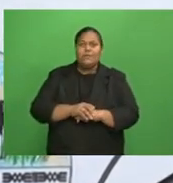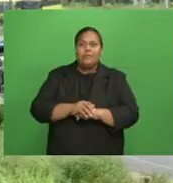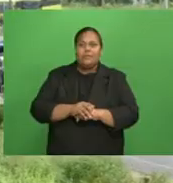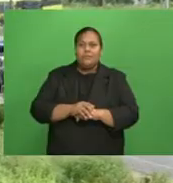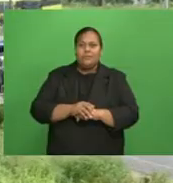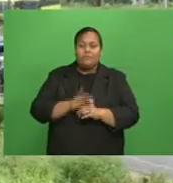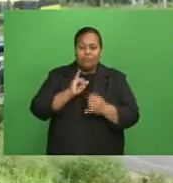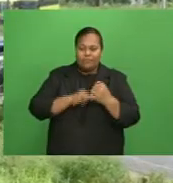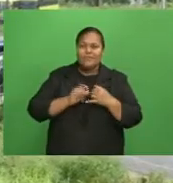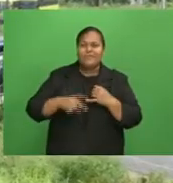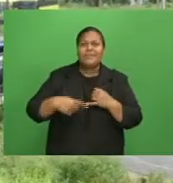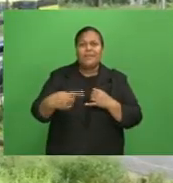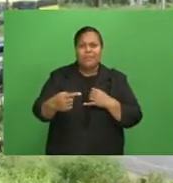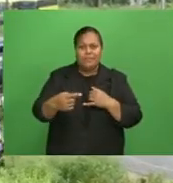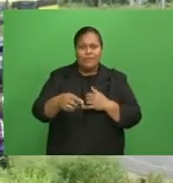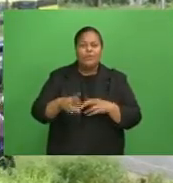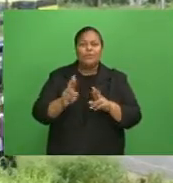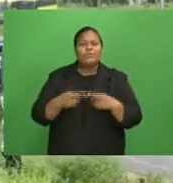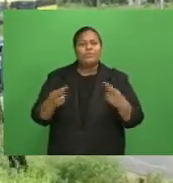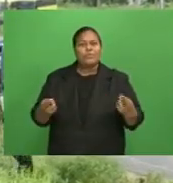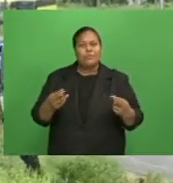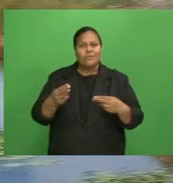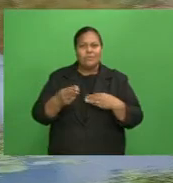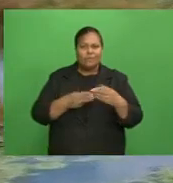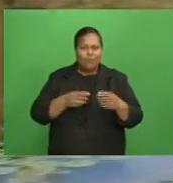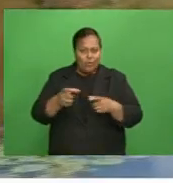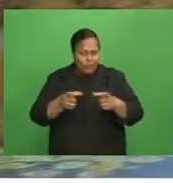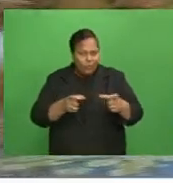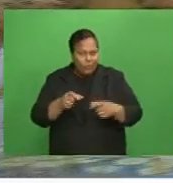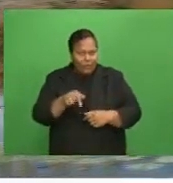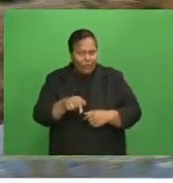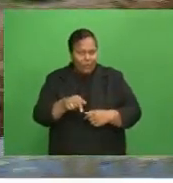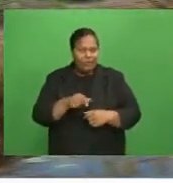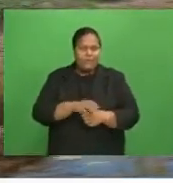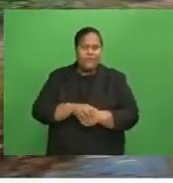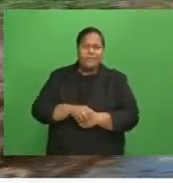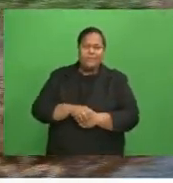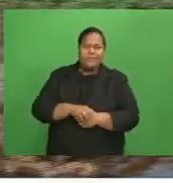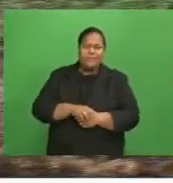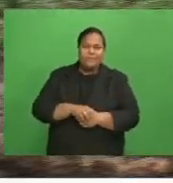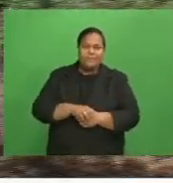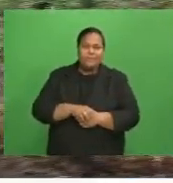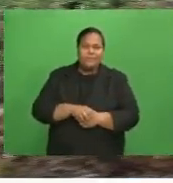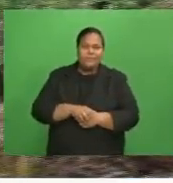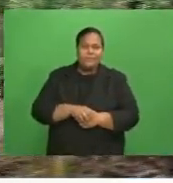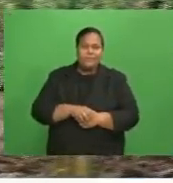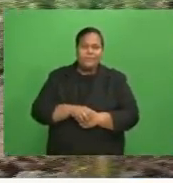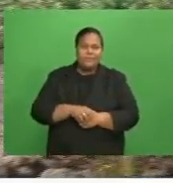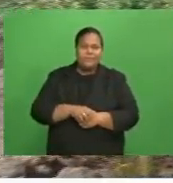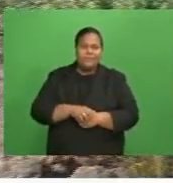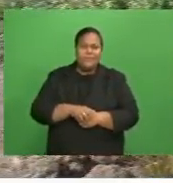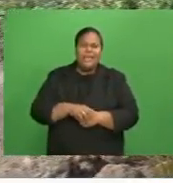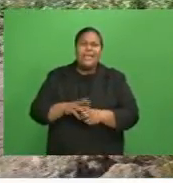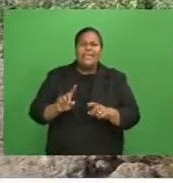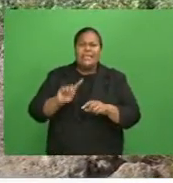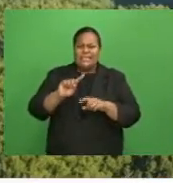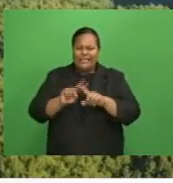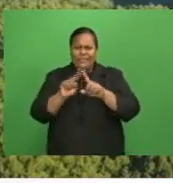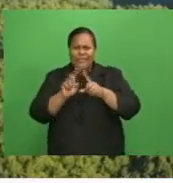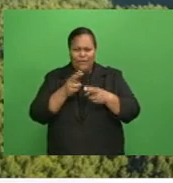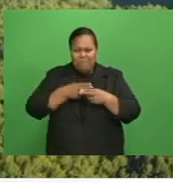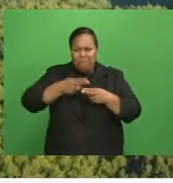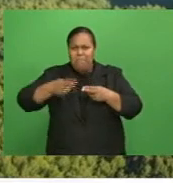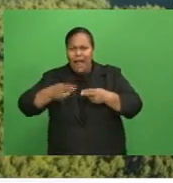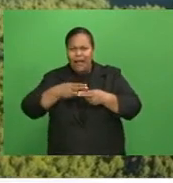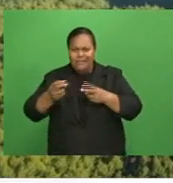sustainable resource management. We are required for certain plant species that if we